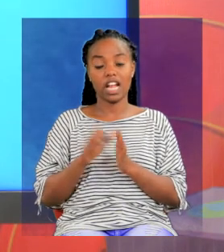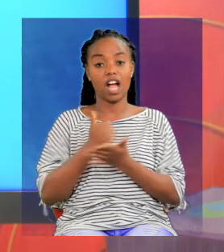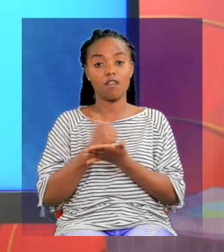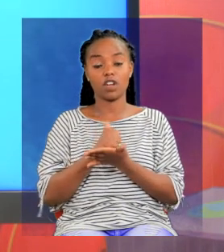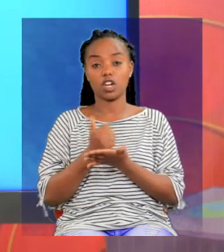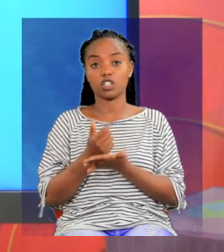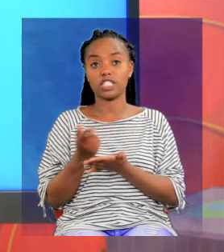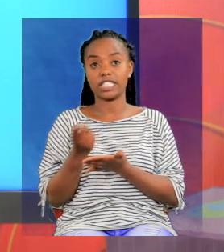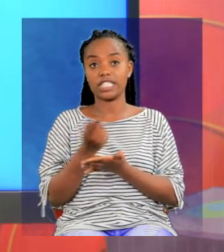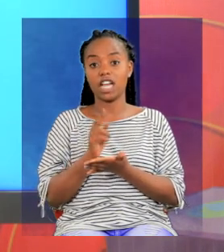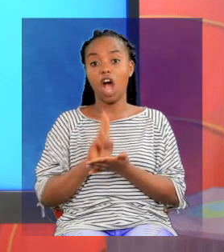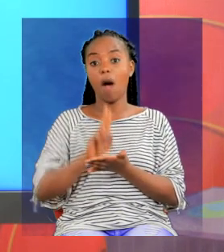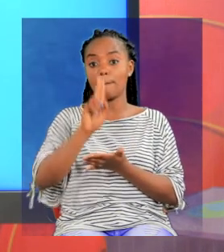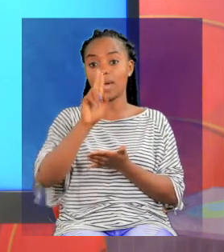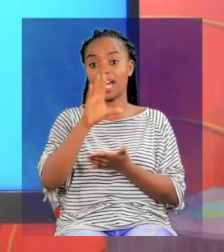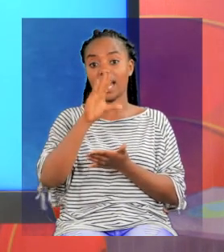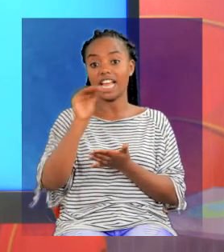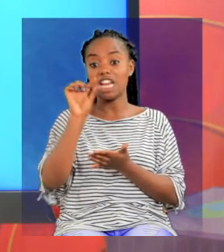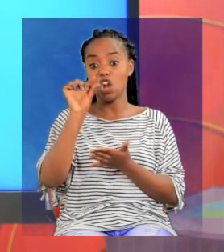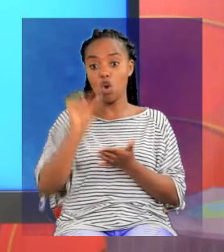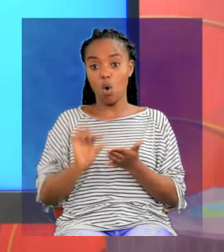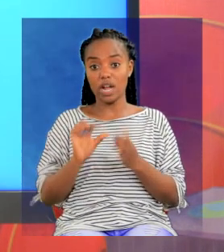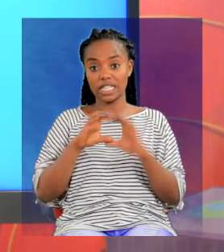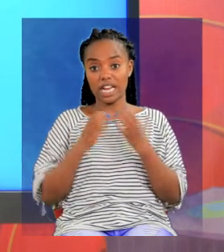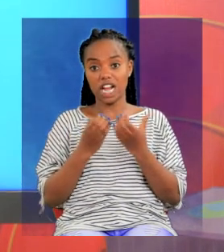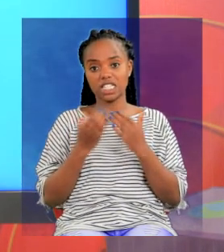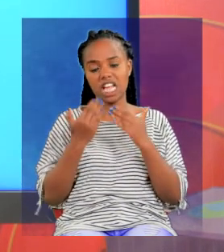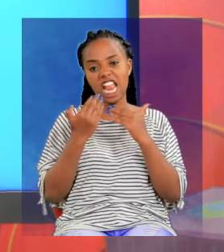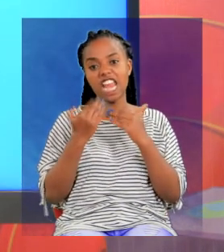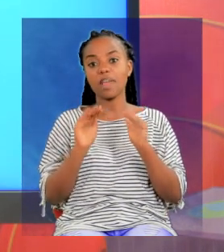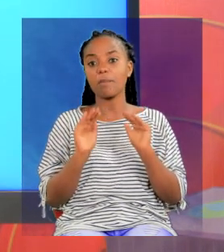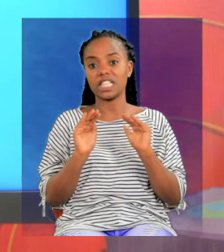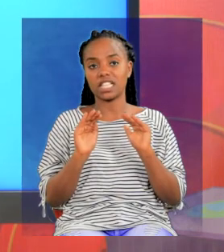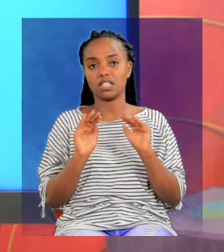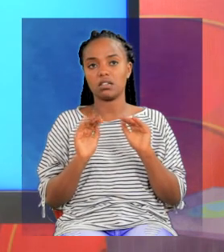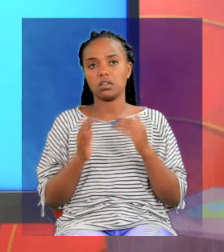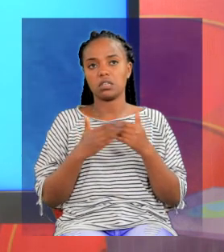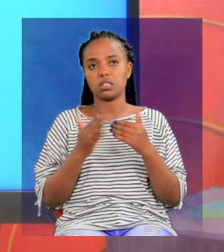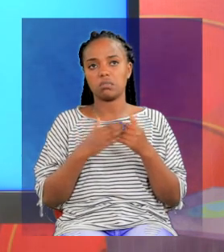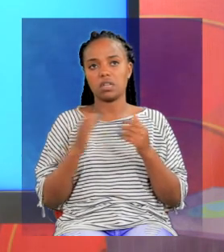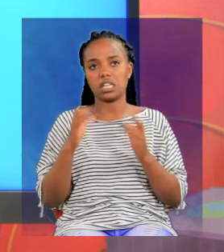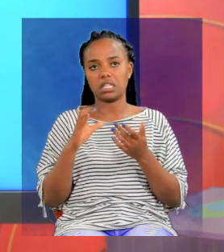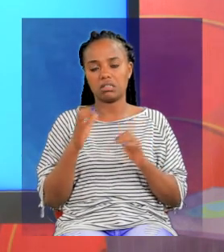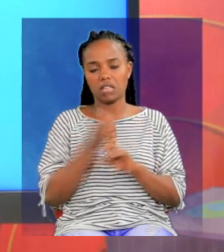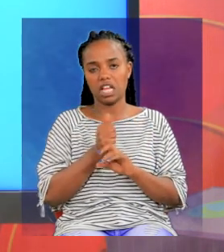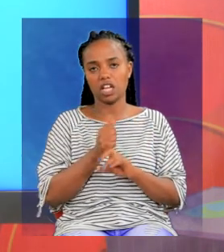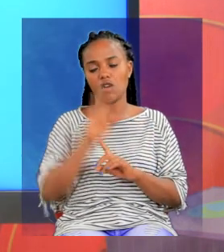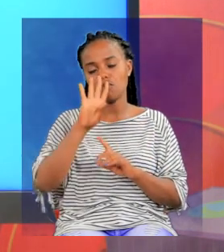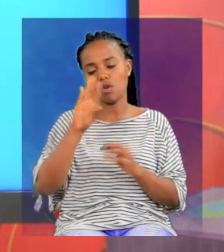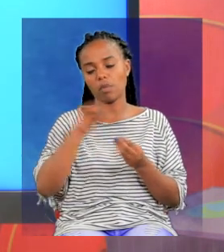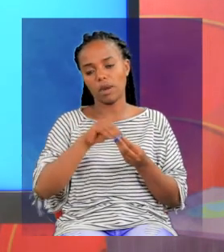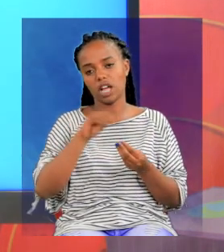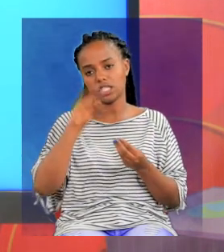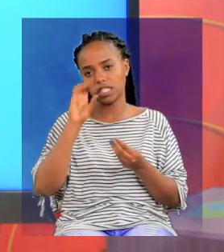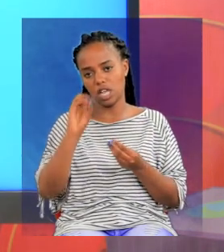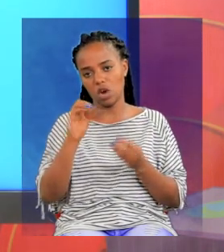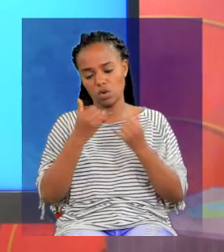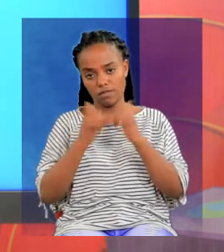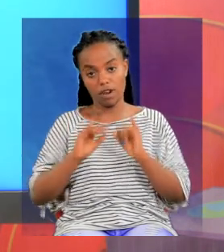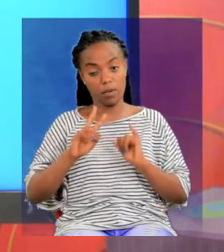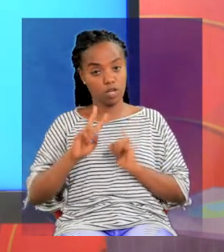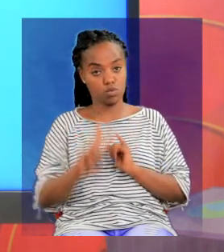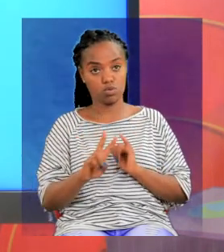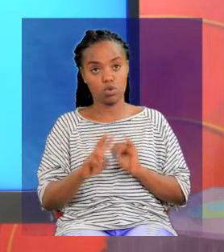averaging this upper and lower class limit. Simply take 4 plus 0, it is 4, divided by